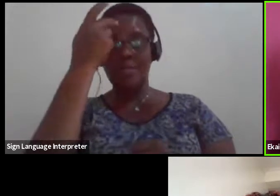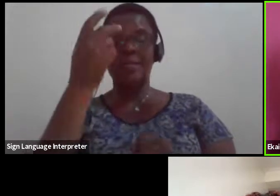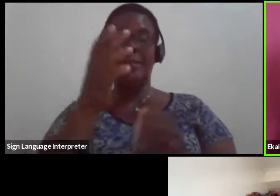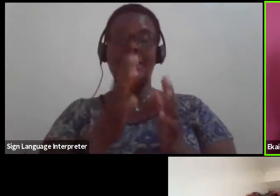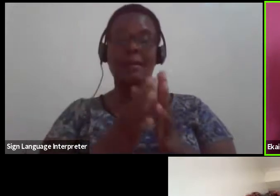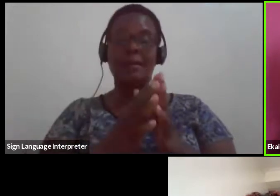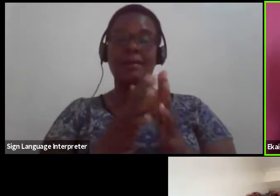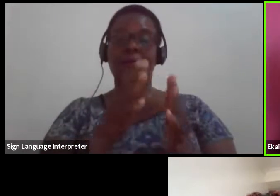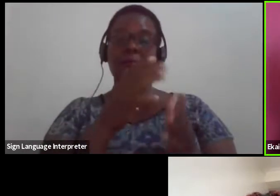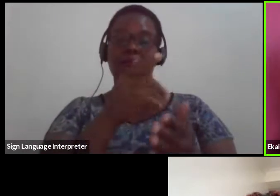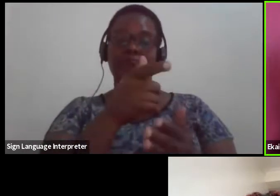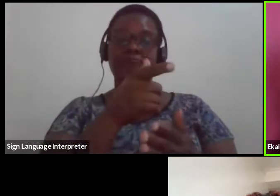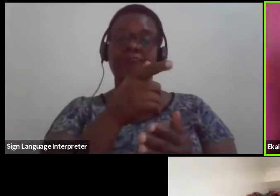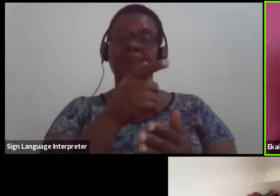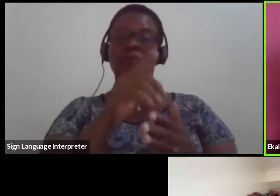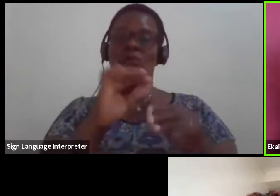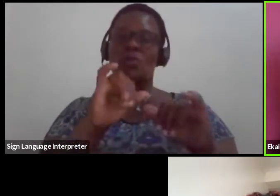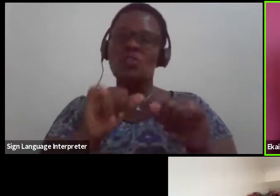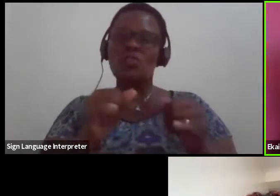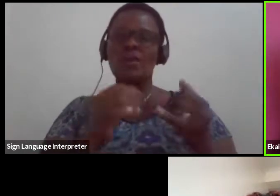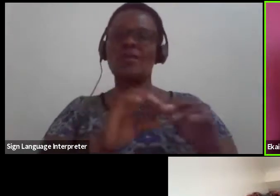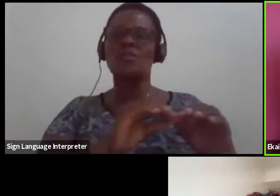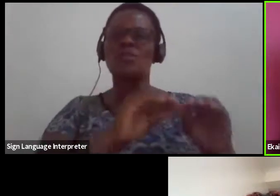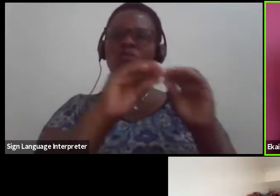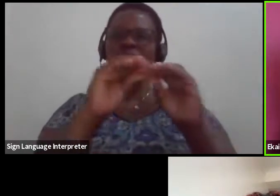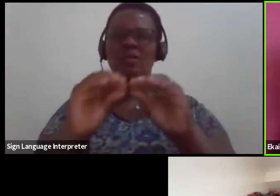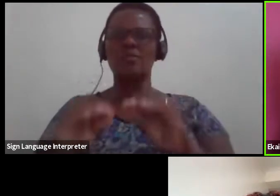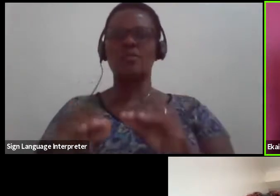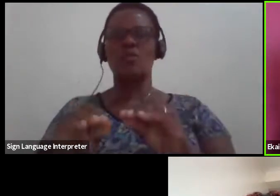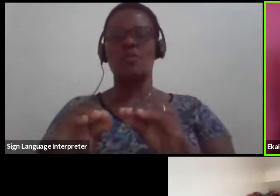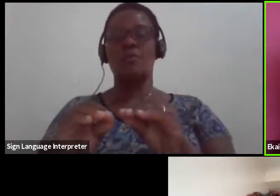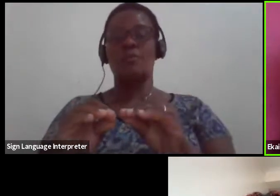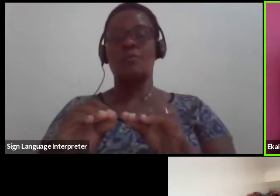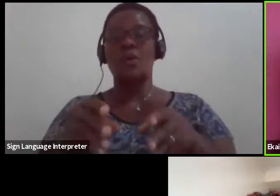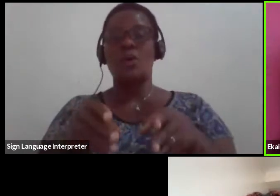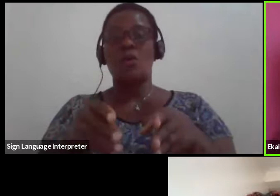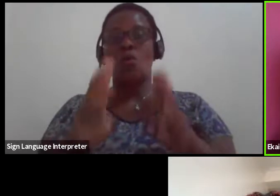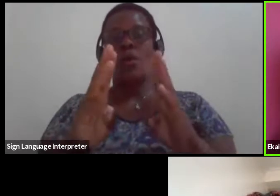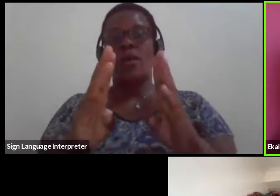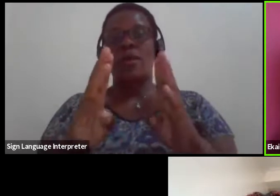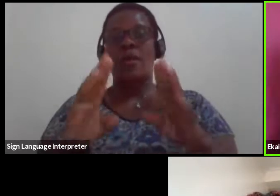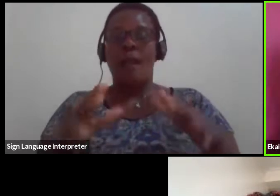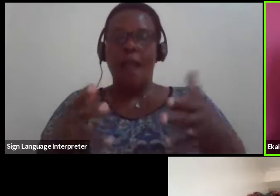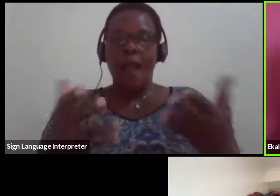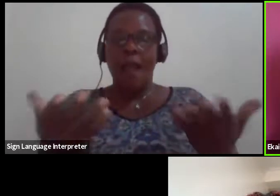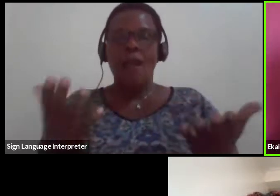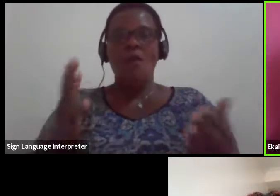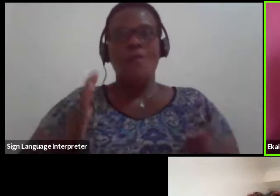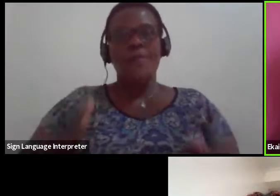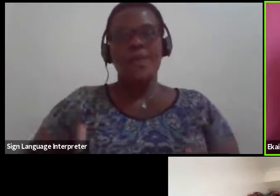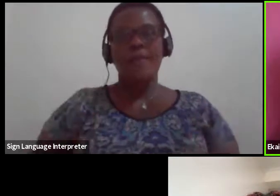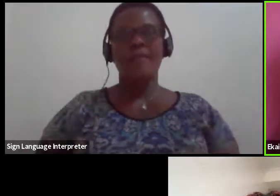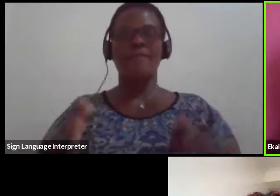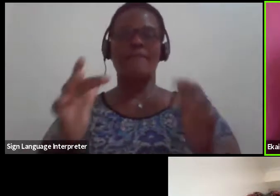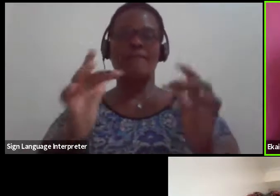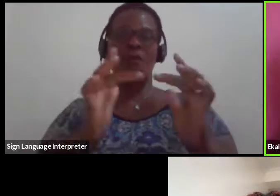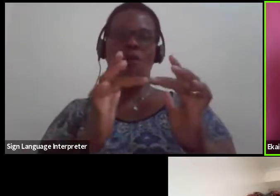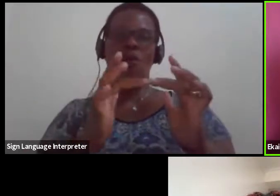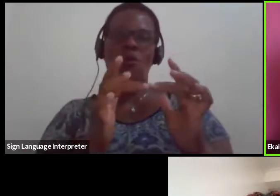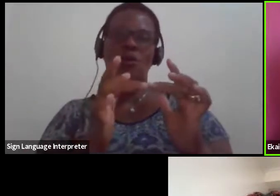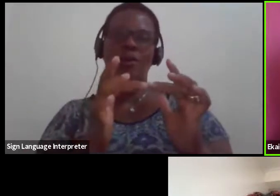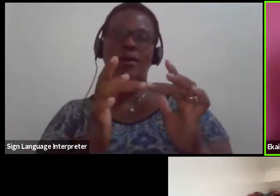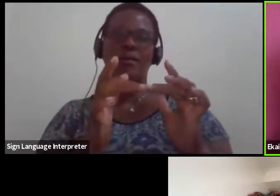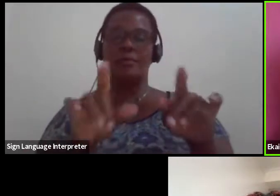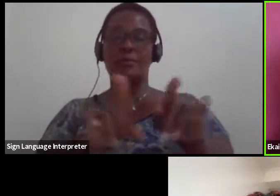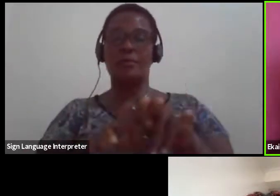transform the manner in which we take care of ourselves online. And before we delve into the discussion around the